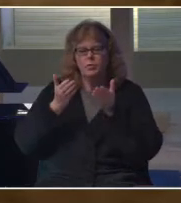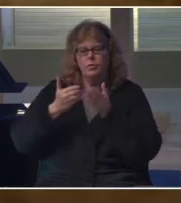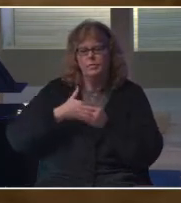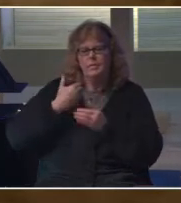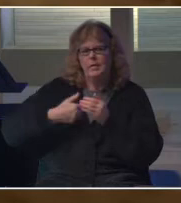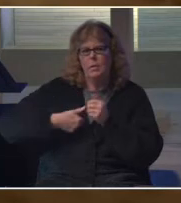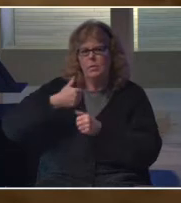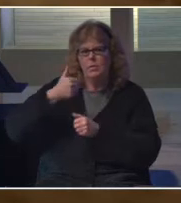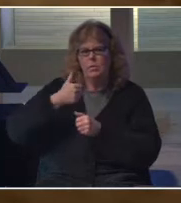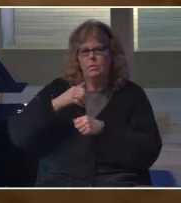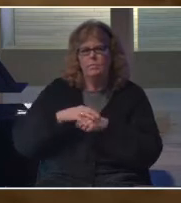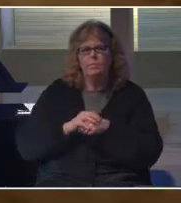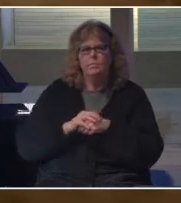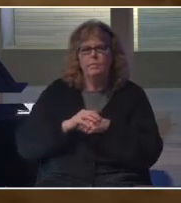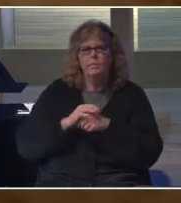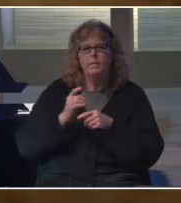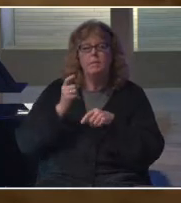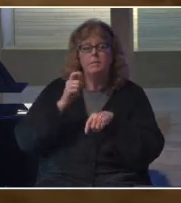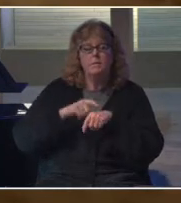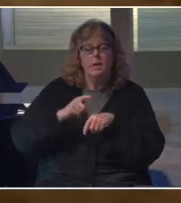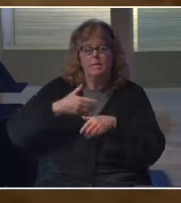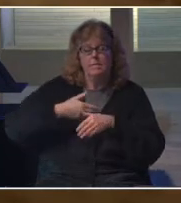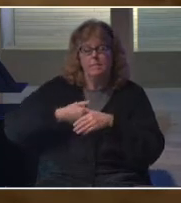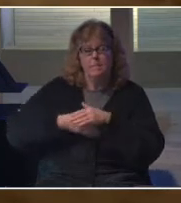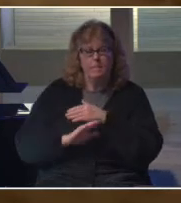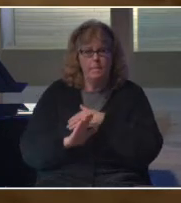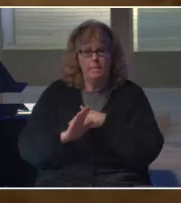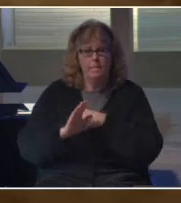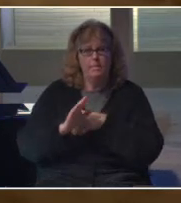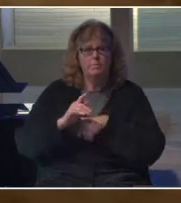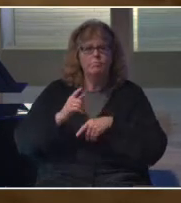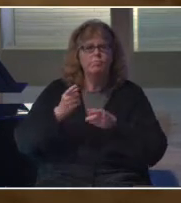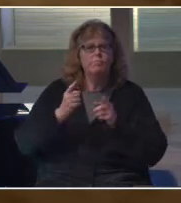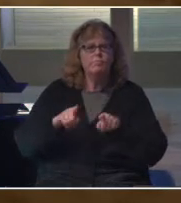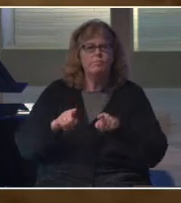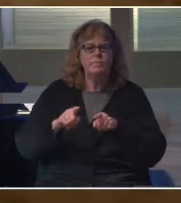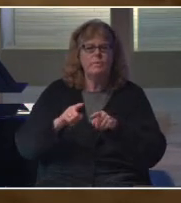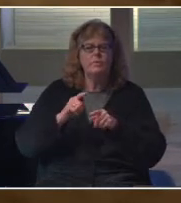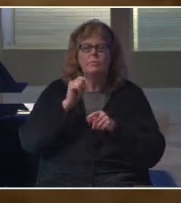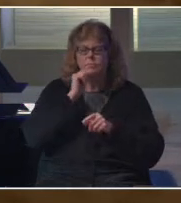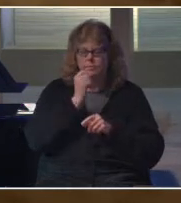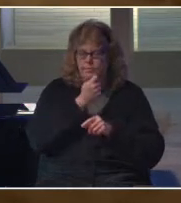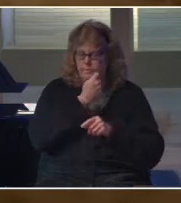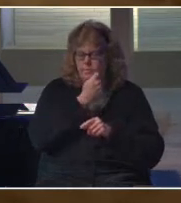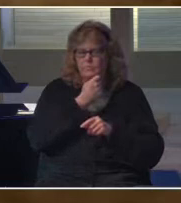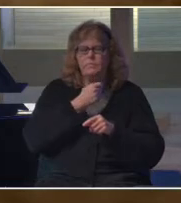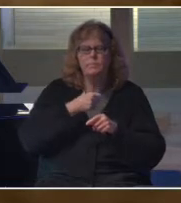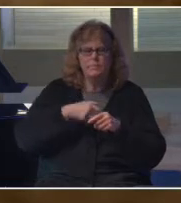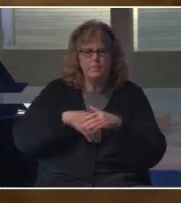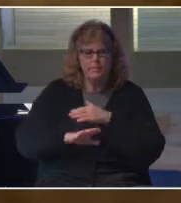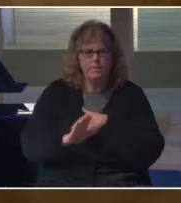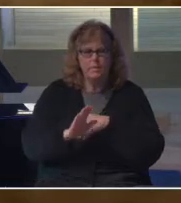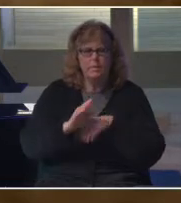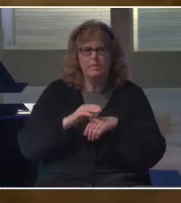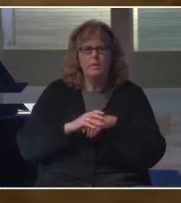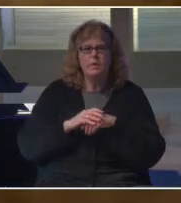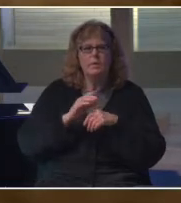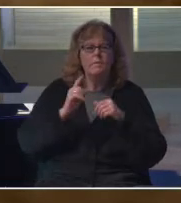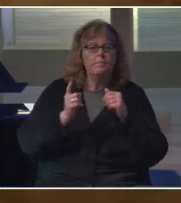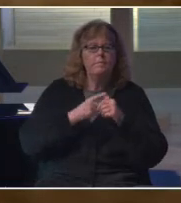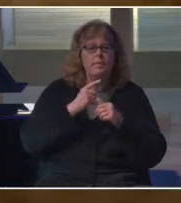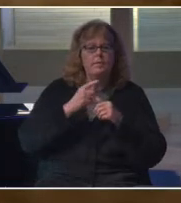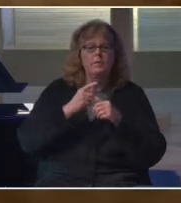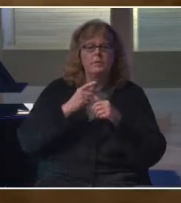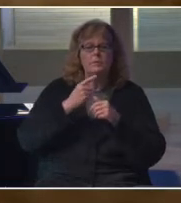younger." When her days to be delivered were fulfilled, behold, there were twins in her womb. Now the first came